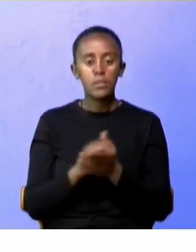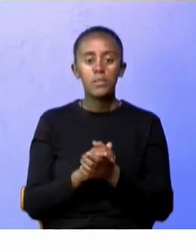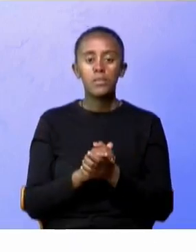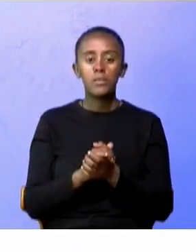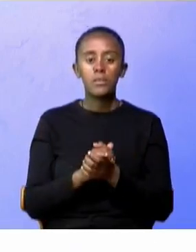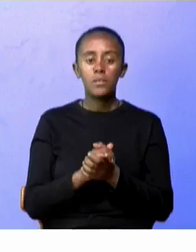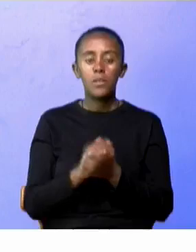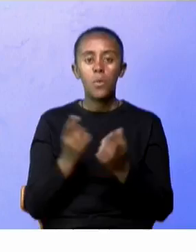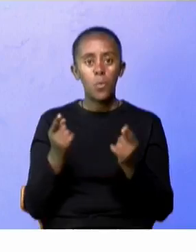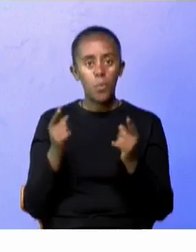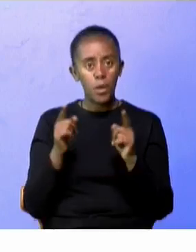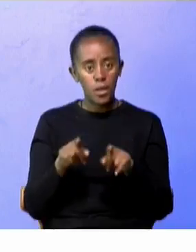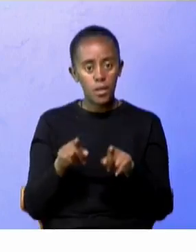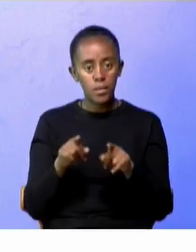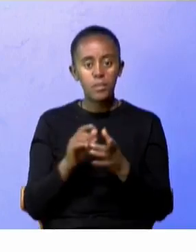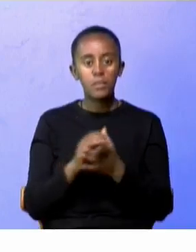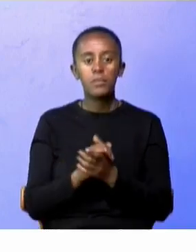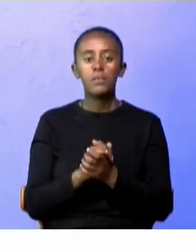when,